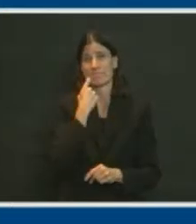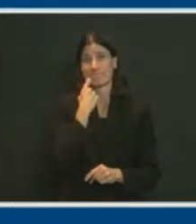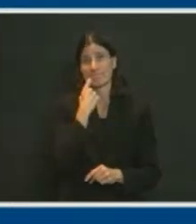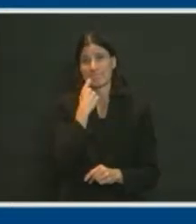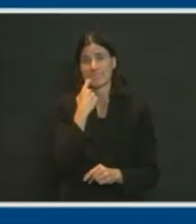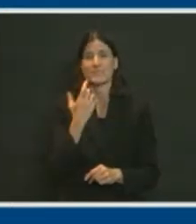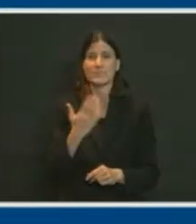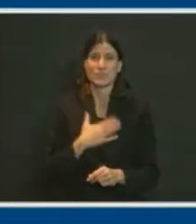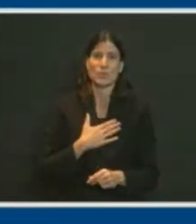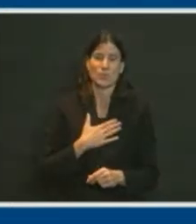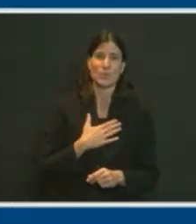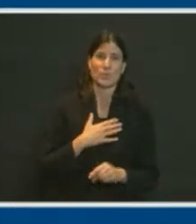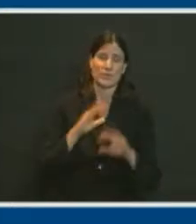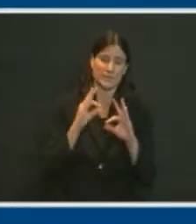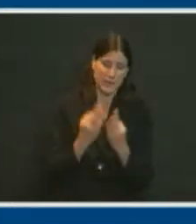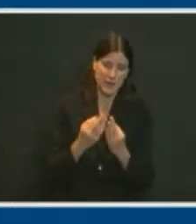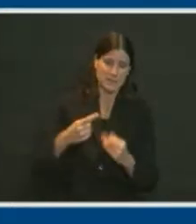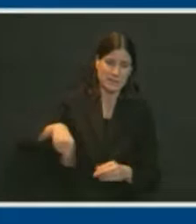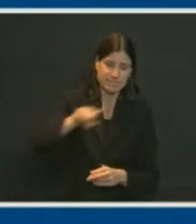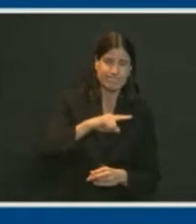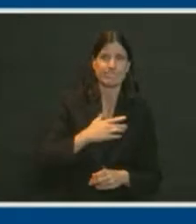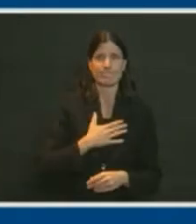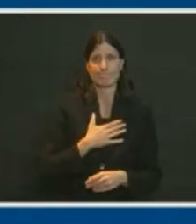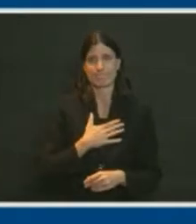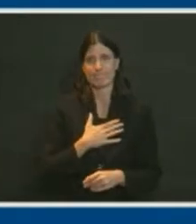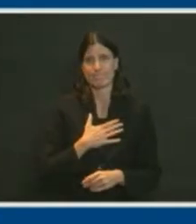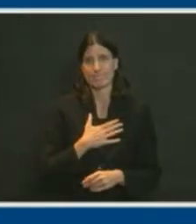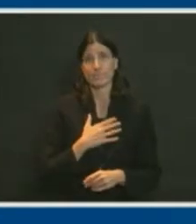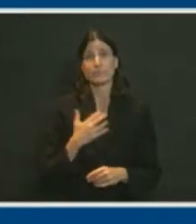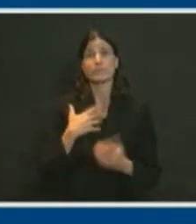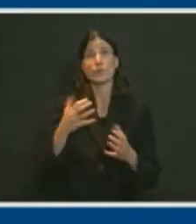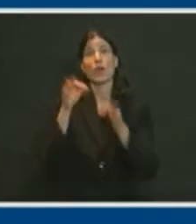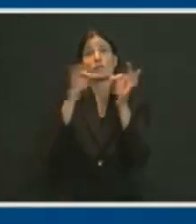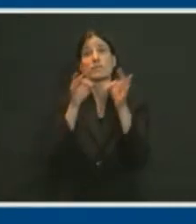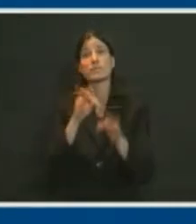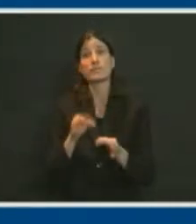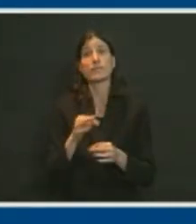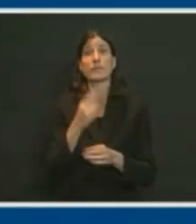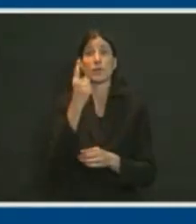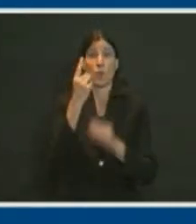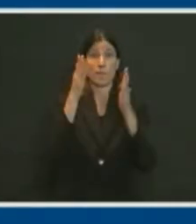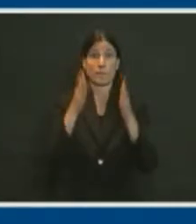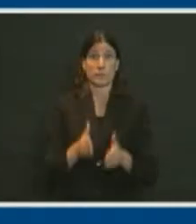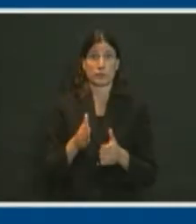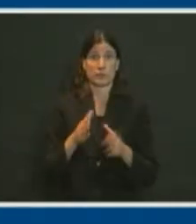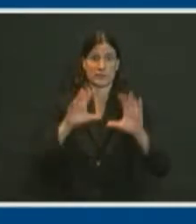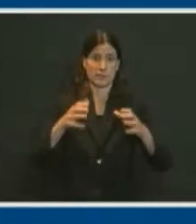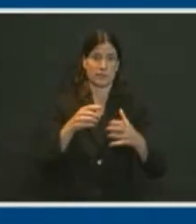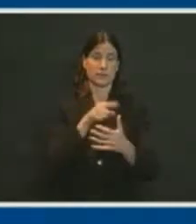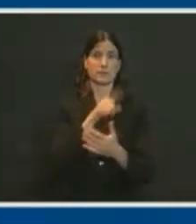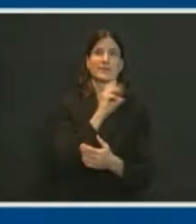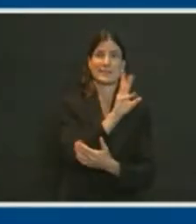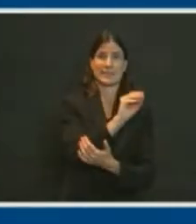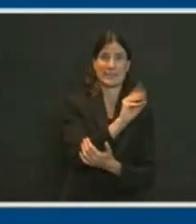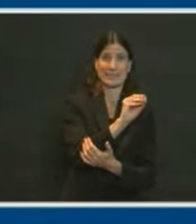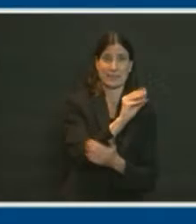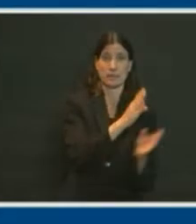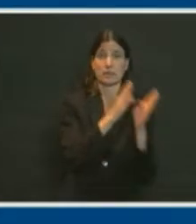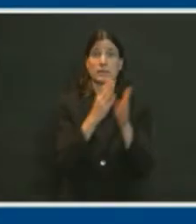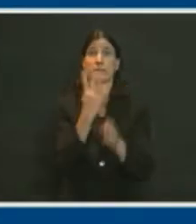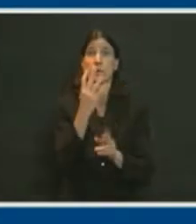afternoon. One person was in their 60s, 4 people were in their